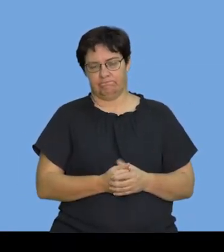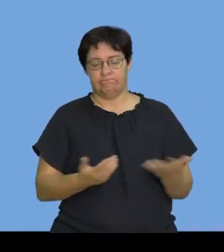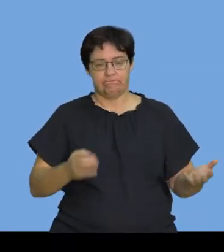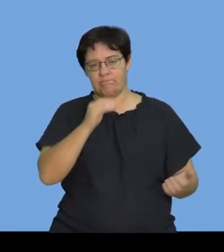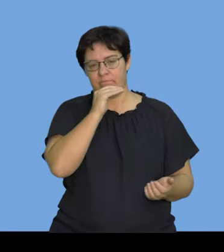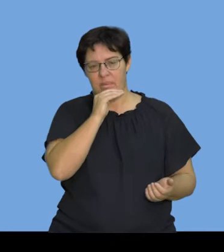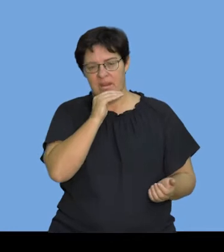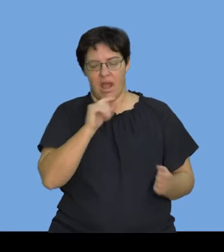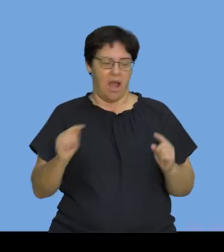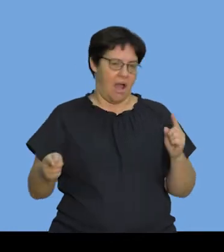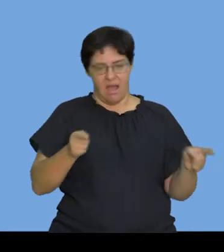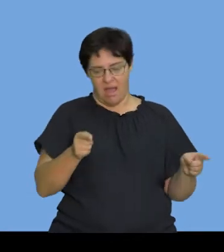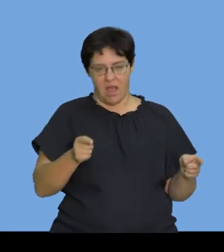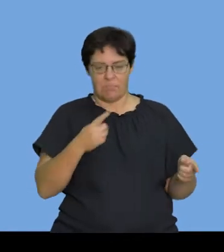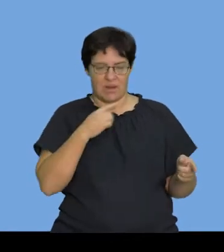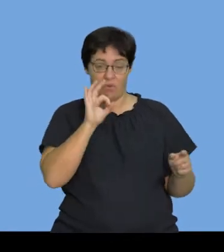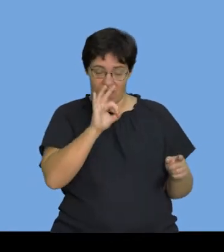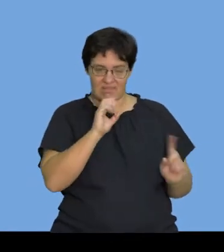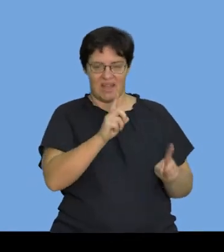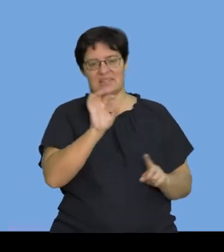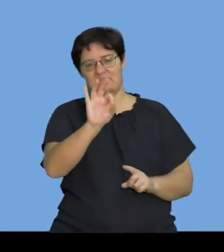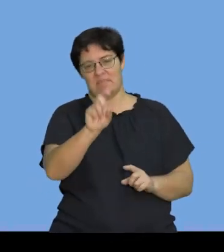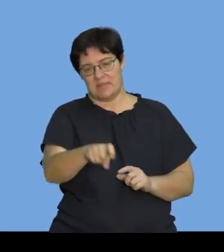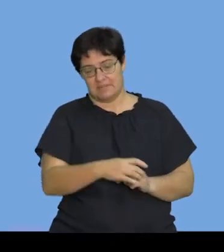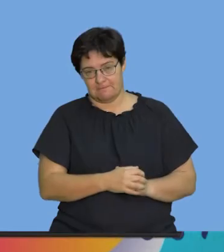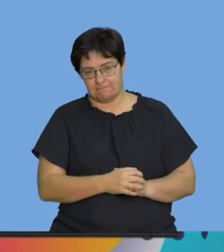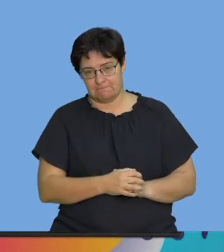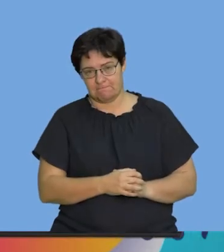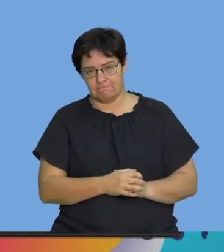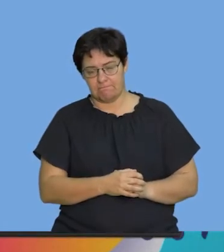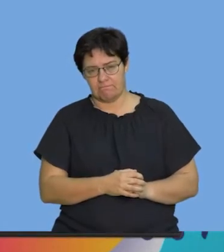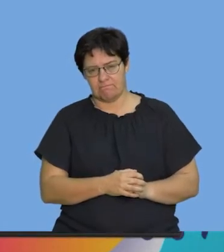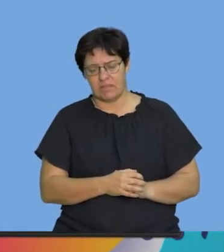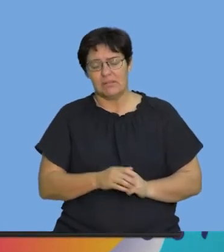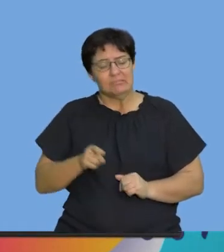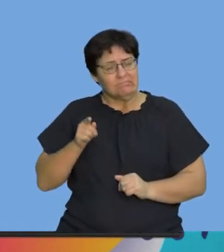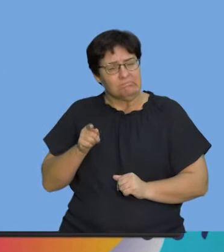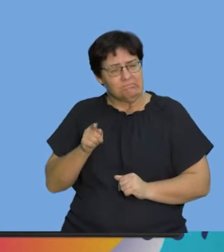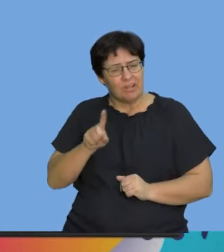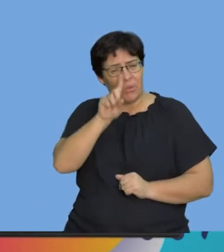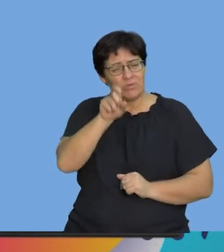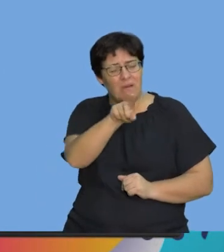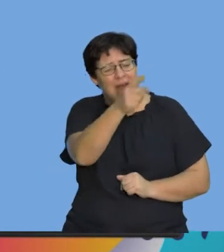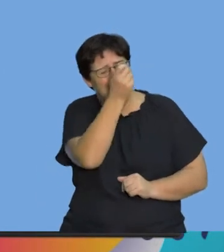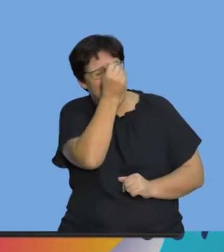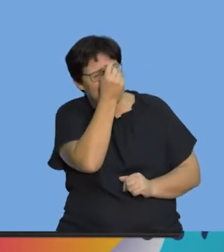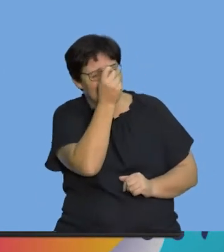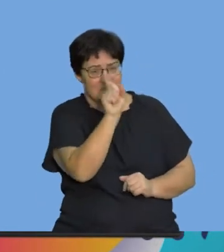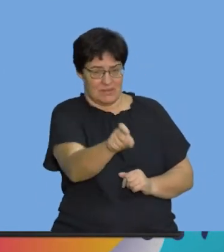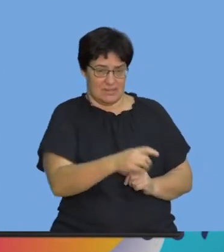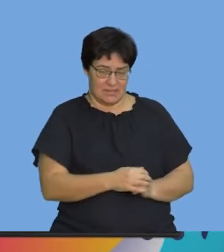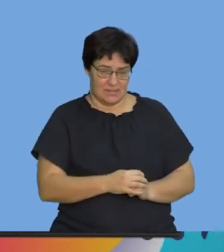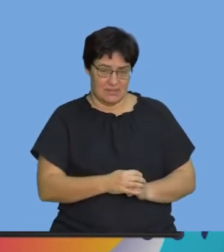other one, right? So with this one, guys, what you need to understand with this particular question is, as soon as I give you